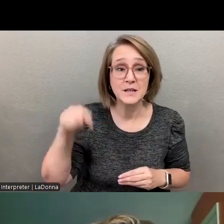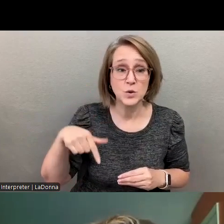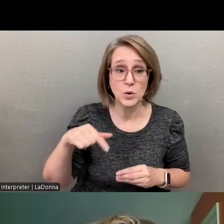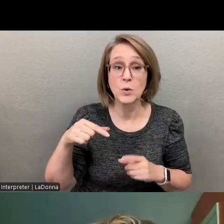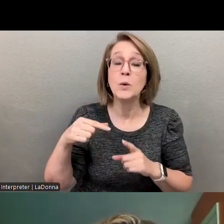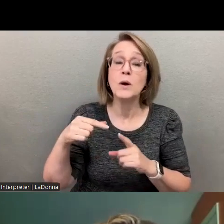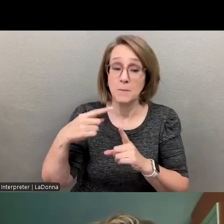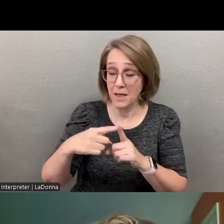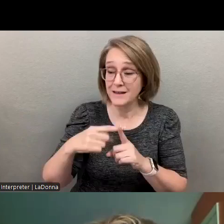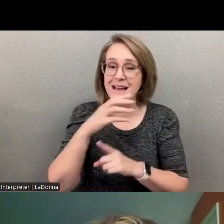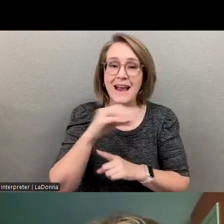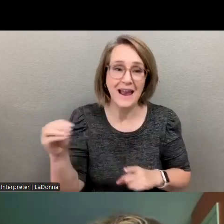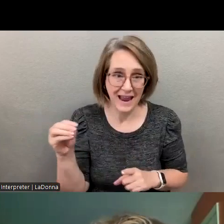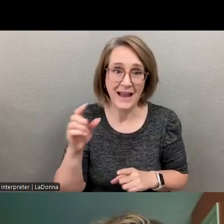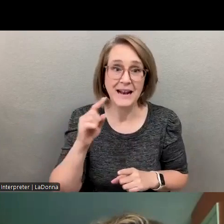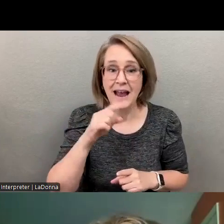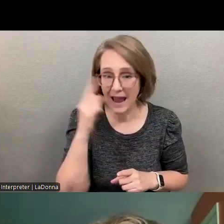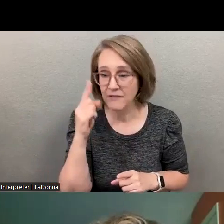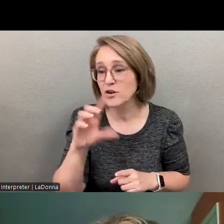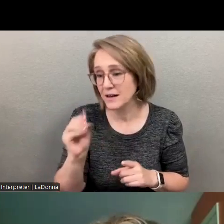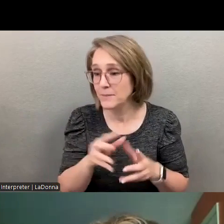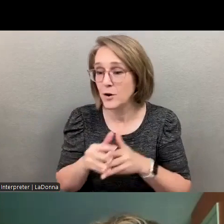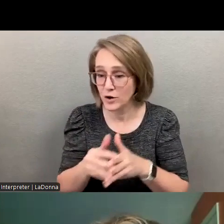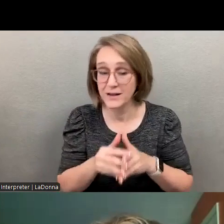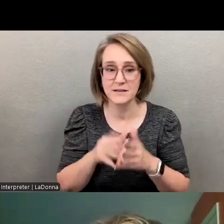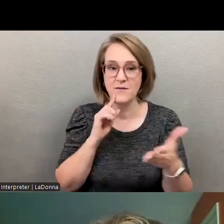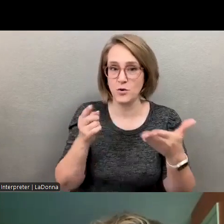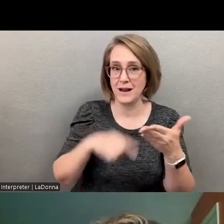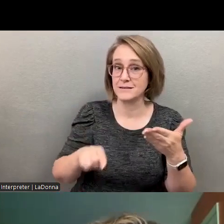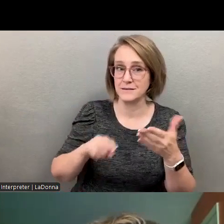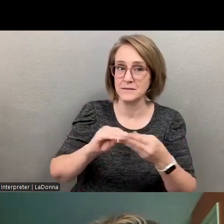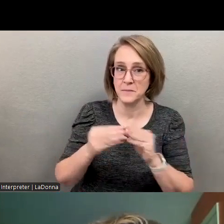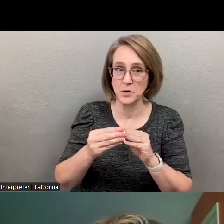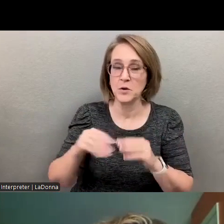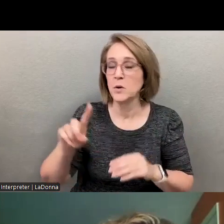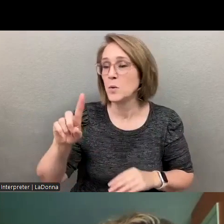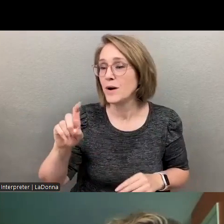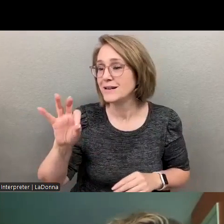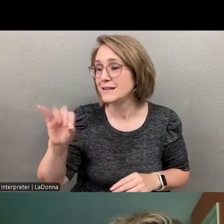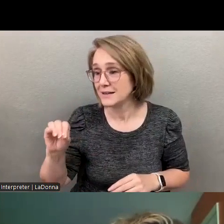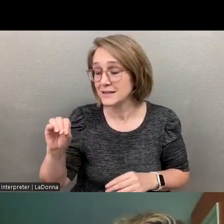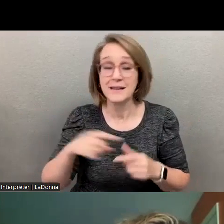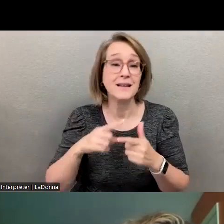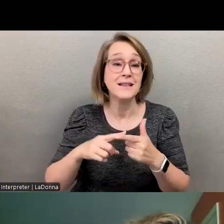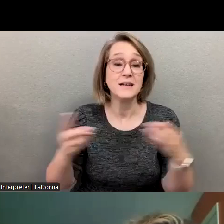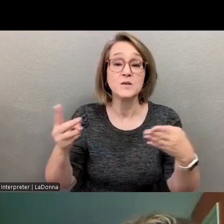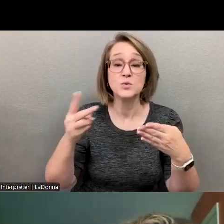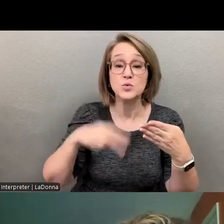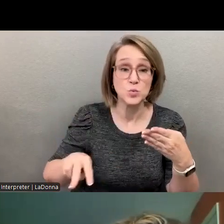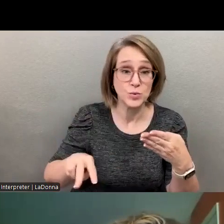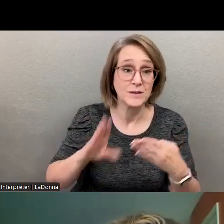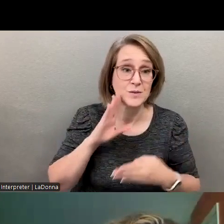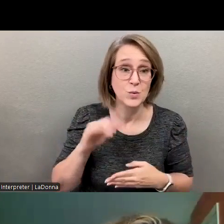Angela Roberts will be talking about that next week for episode 190. And the week after that,